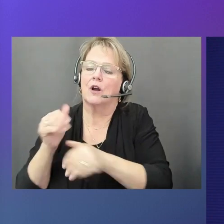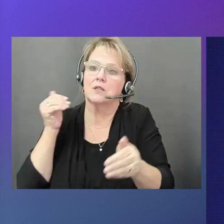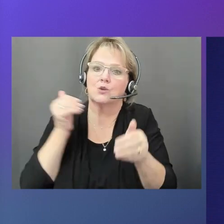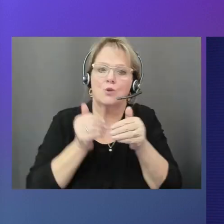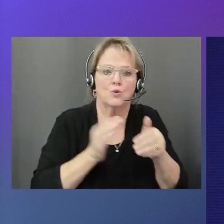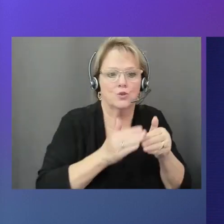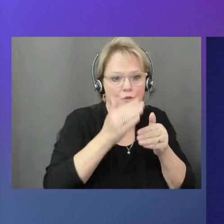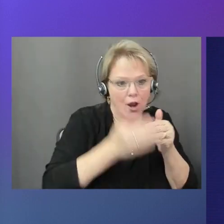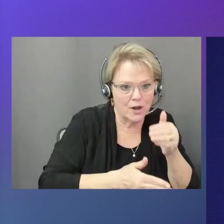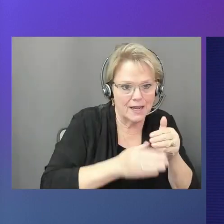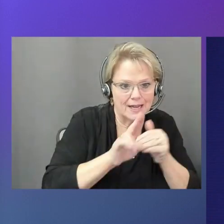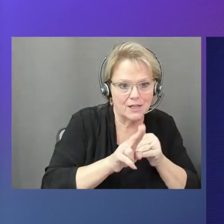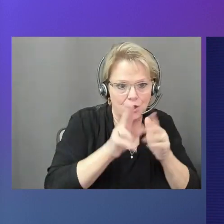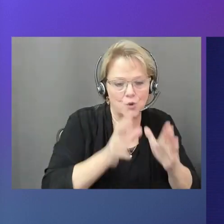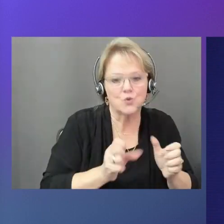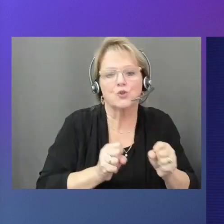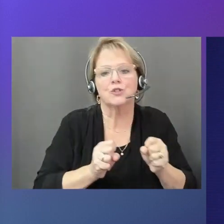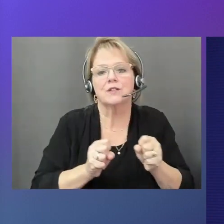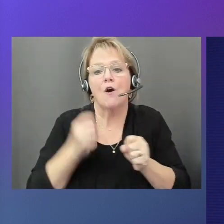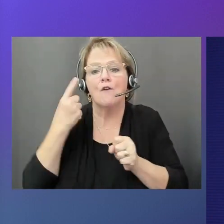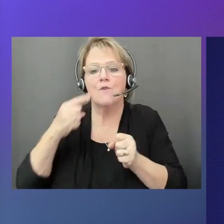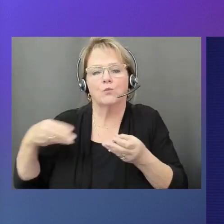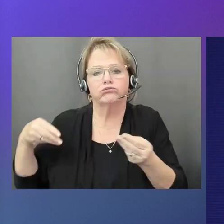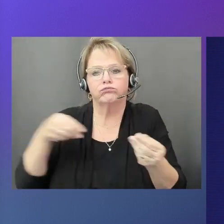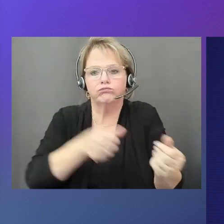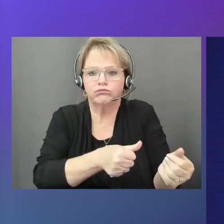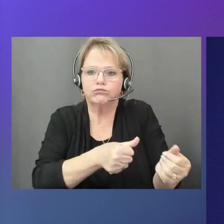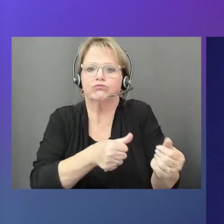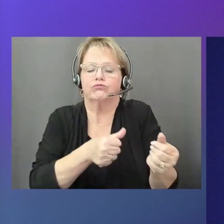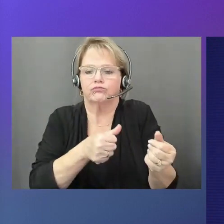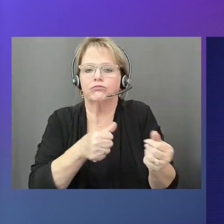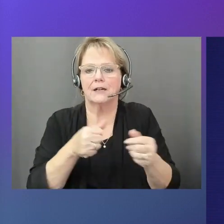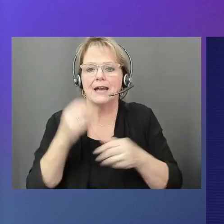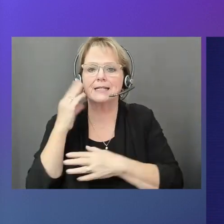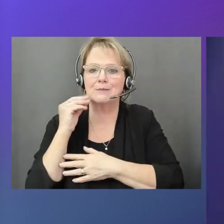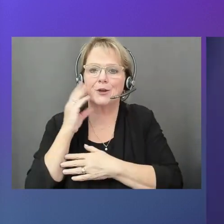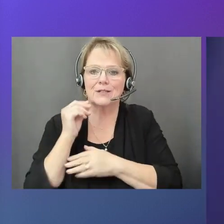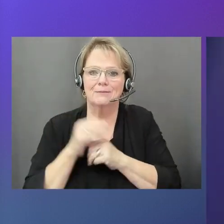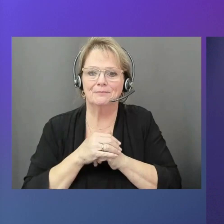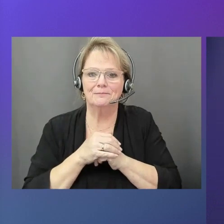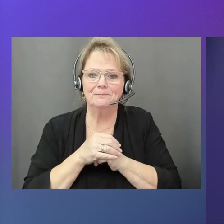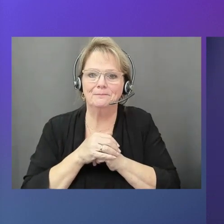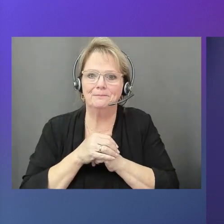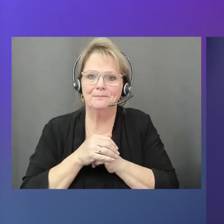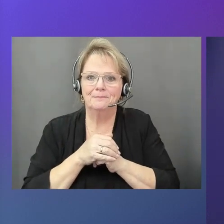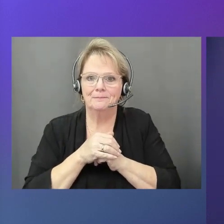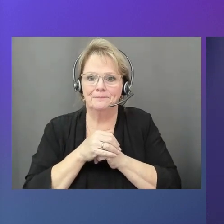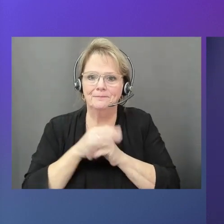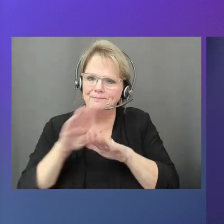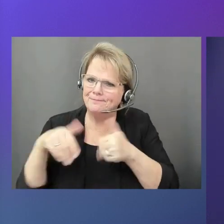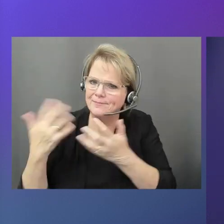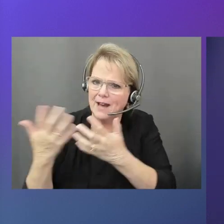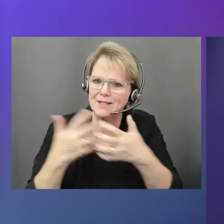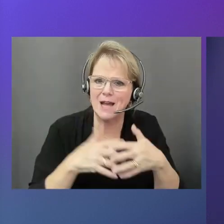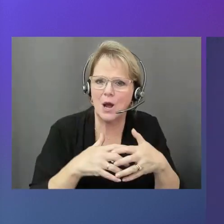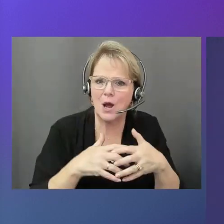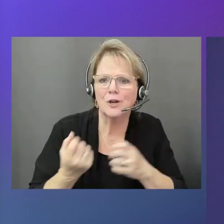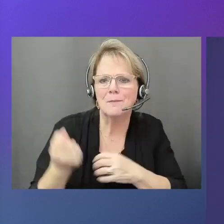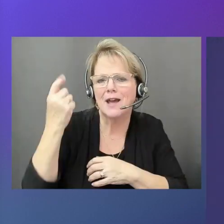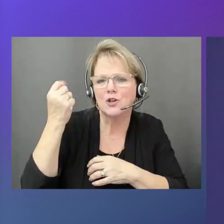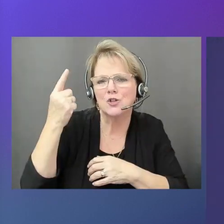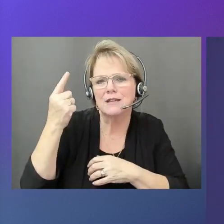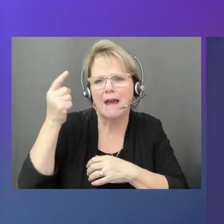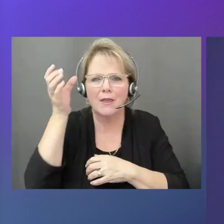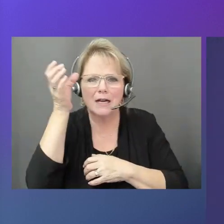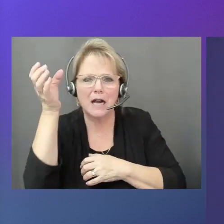deliver a seamless and efficient fan experience. That sounds pretty awesome, but how does that work? I get the concept, but nuts